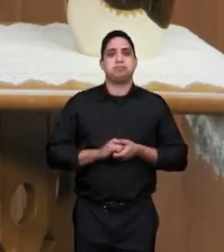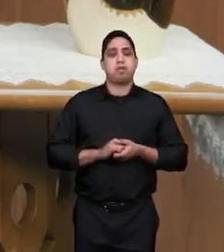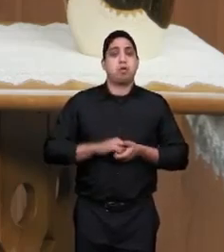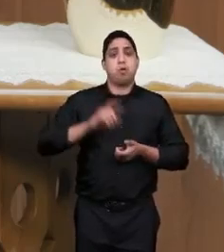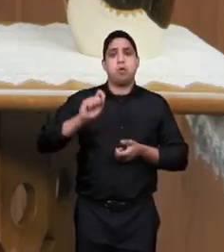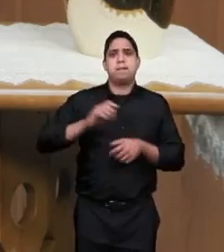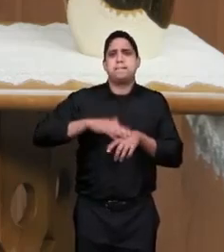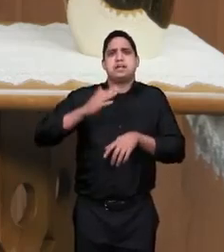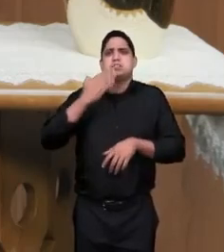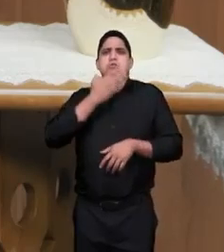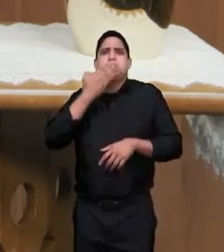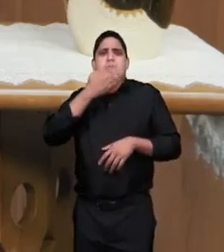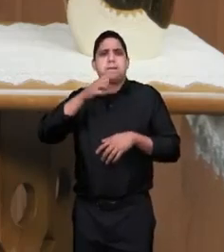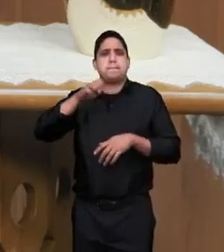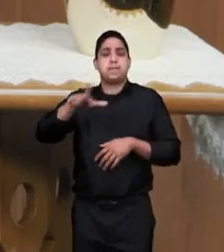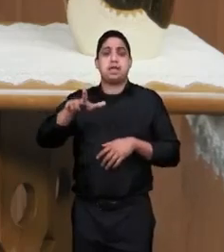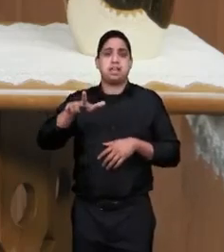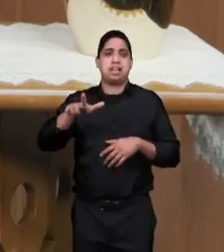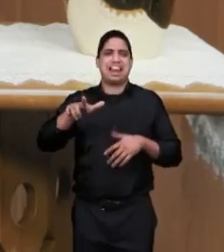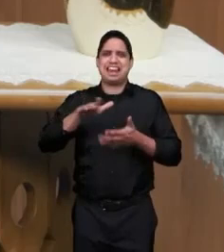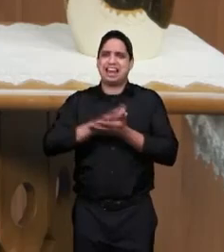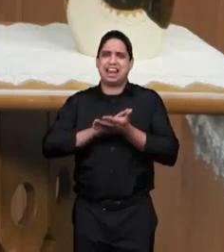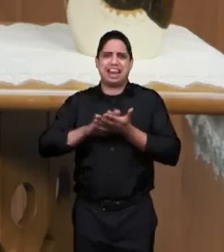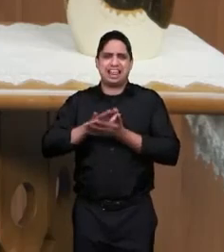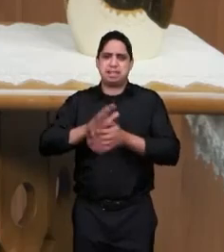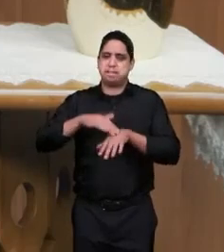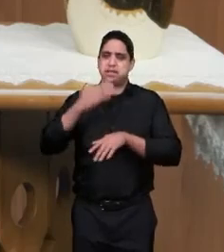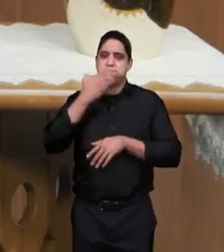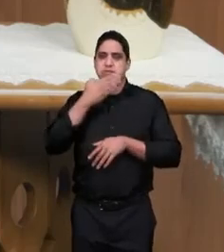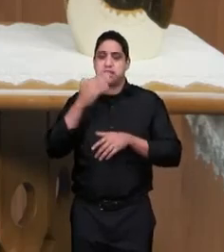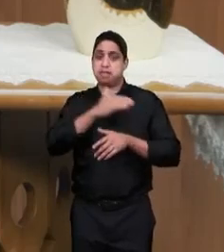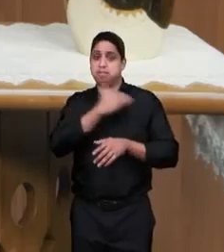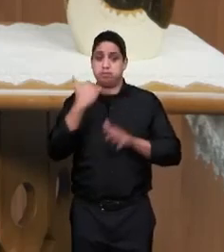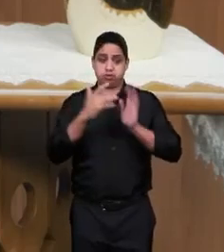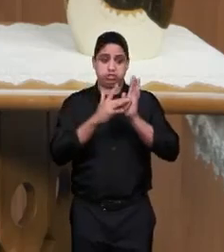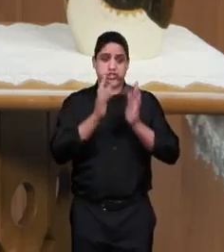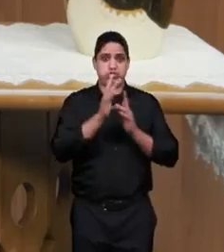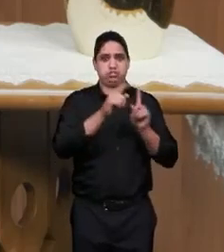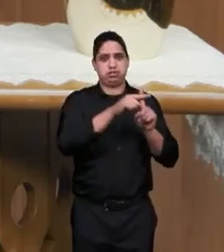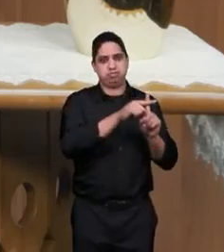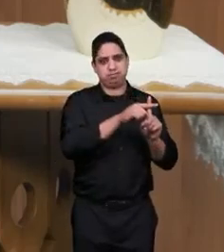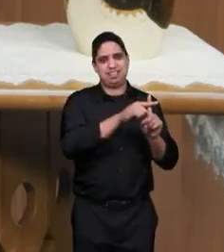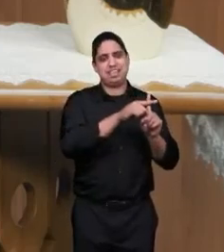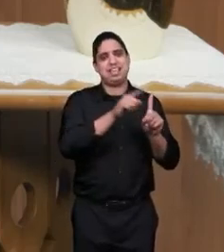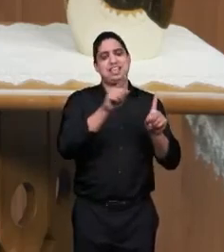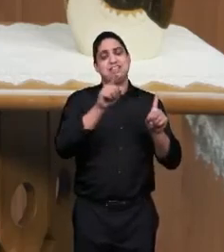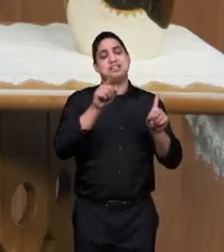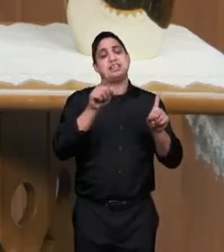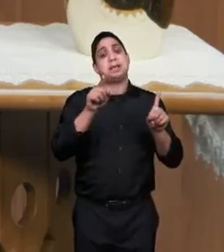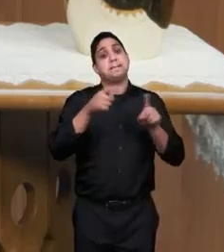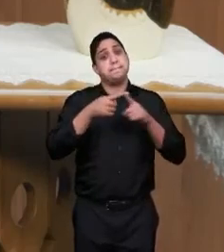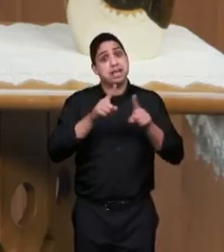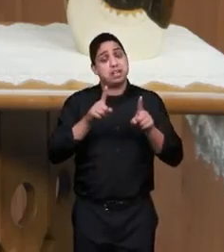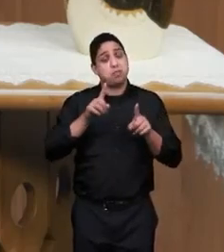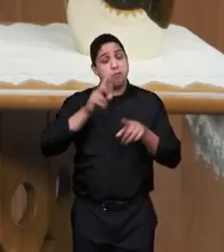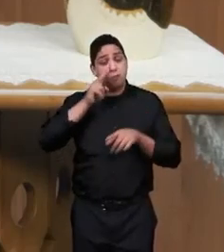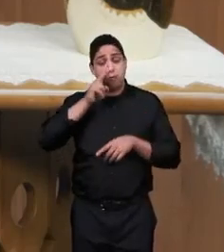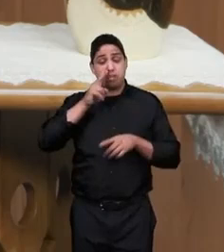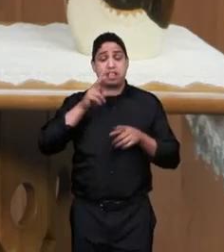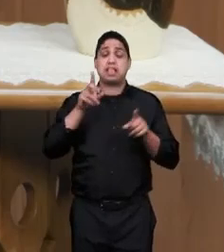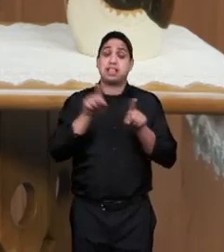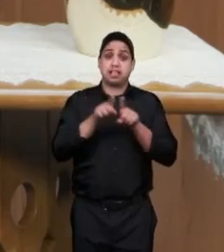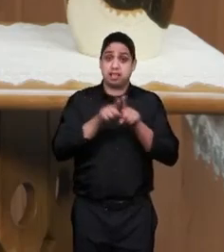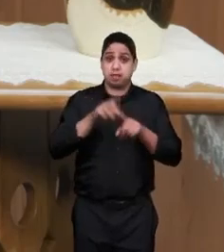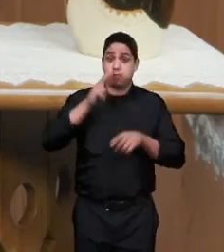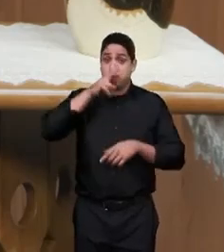is sweeter than honey? There is nothing sweeter than the death of Jesus on the cross and his sacrifice. And stronger